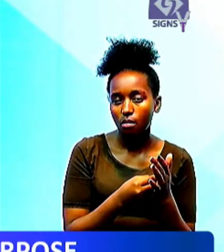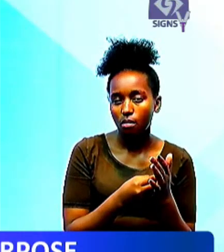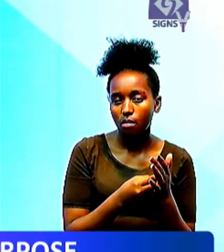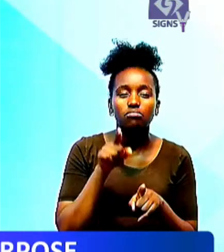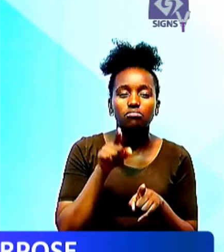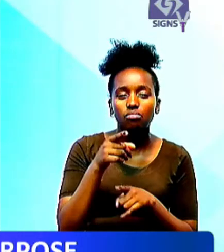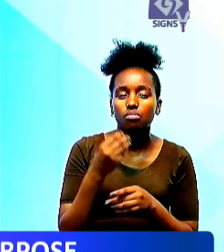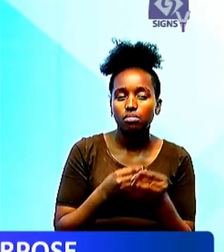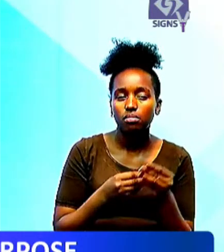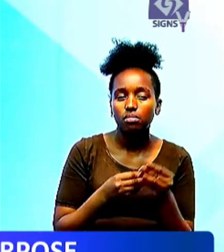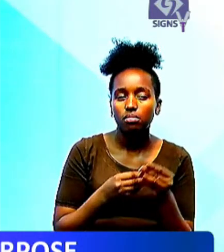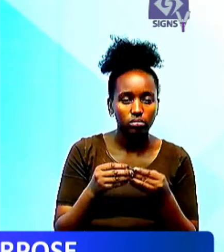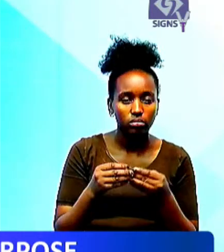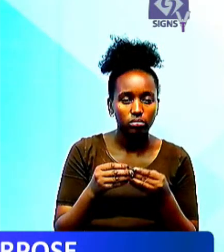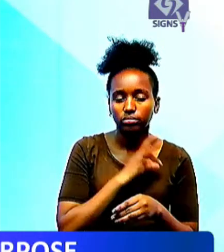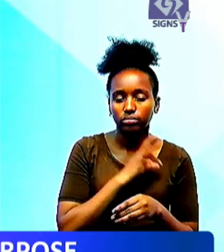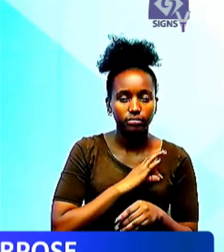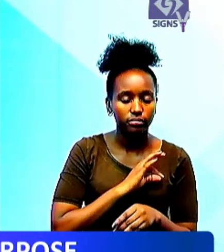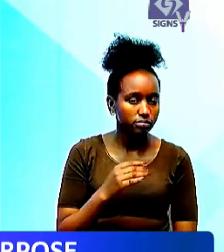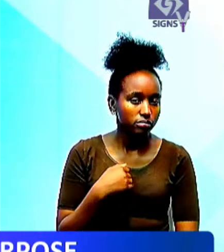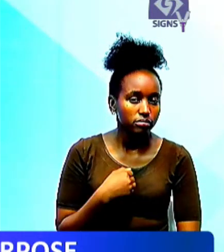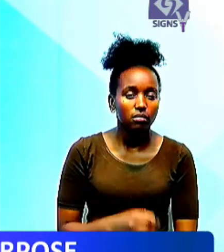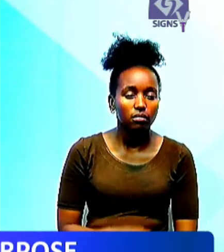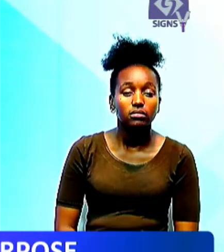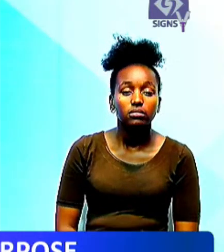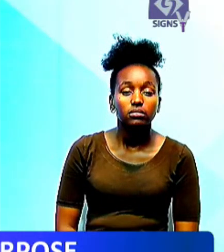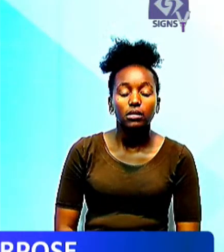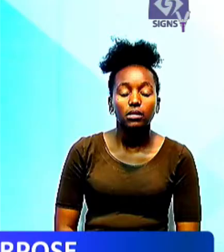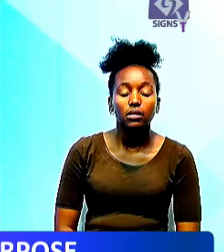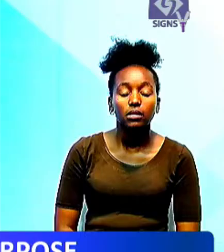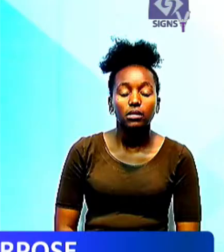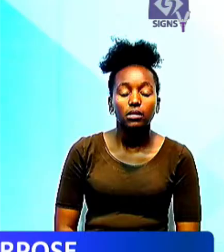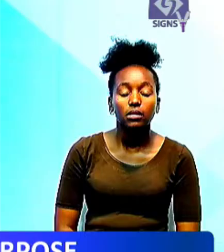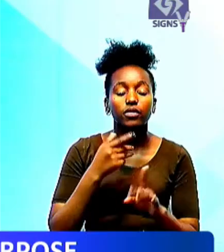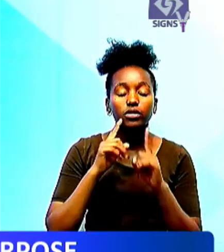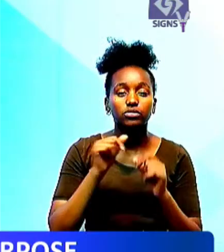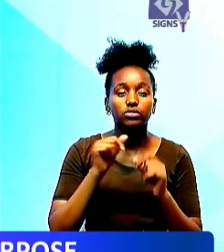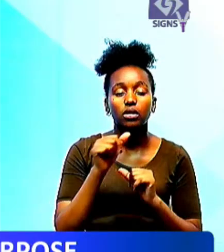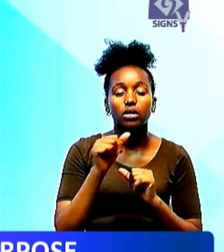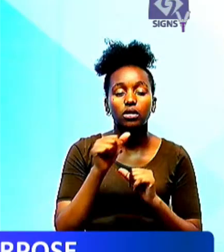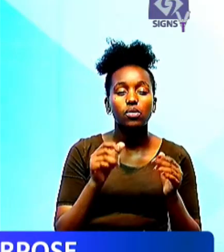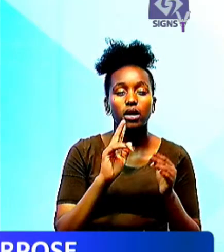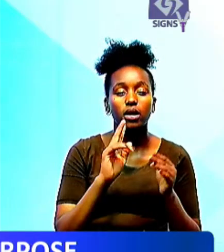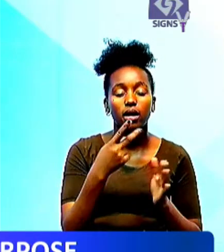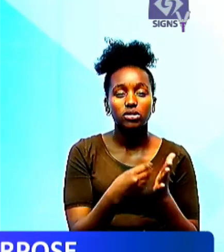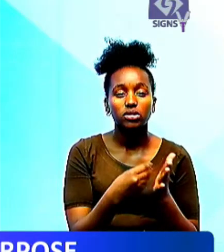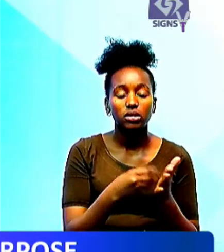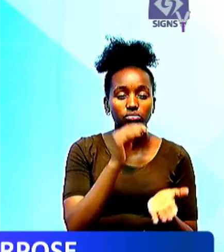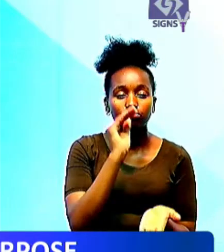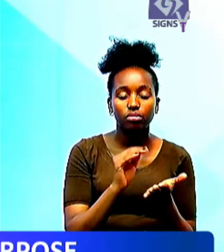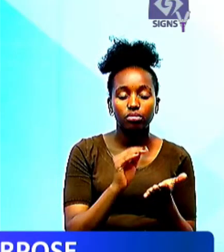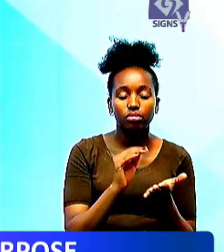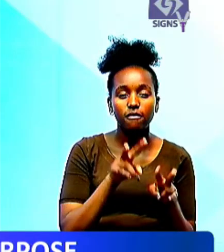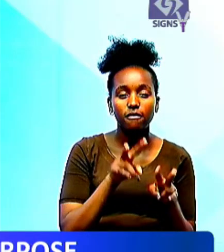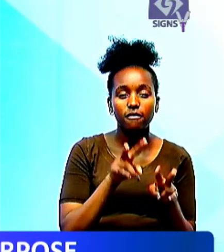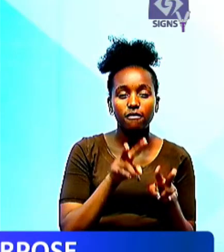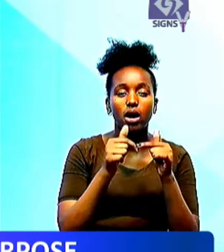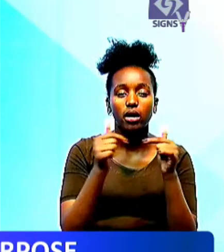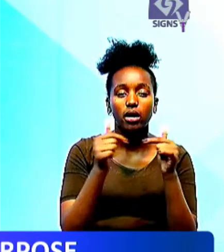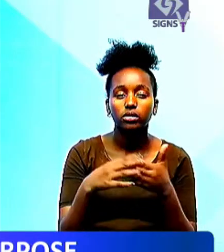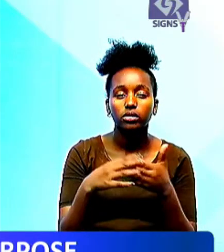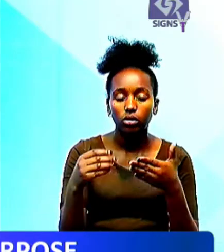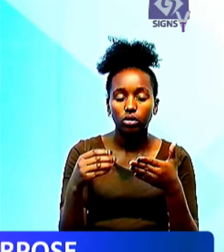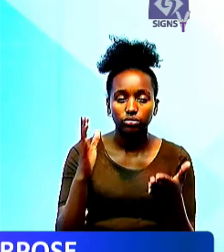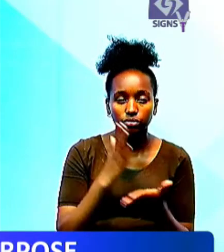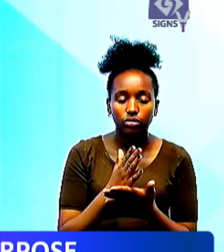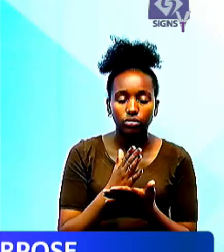selling it and making, you see what we talked about, Kenya shillings dropping value against the dollar. Depending on where you are, you make a return and the